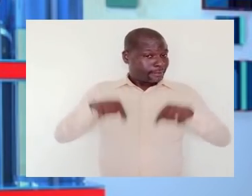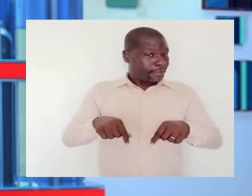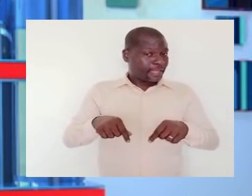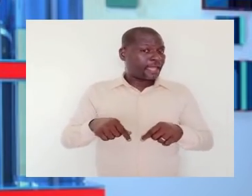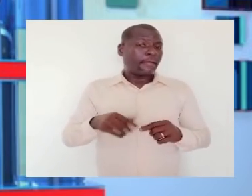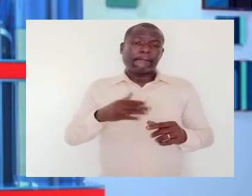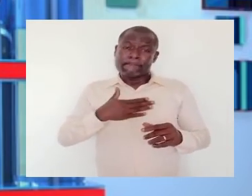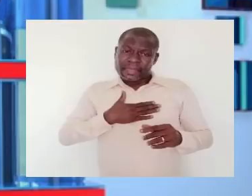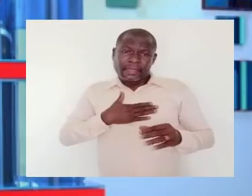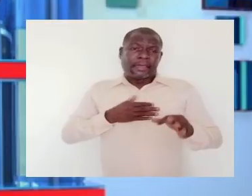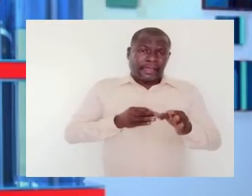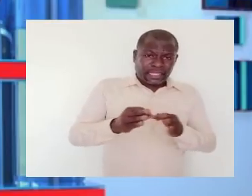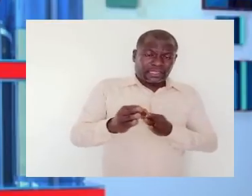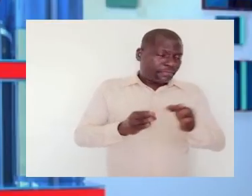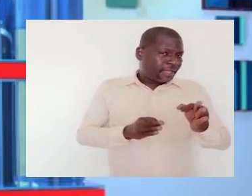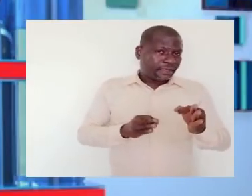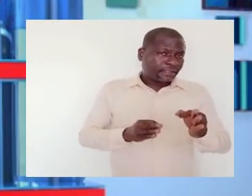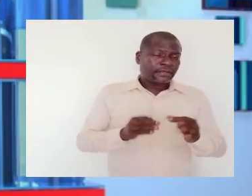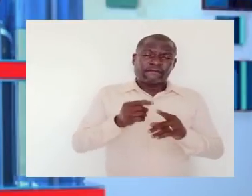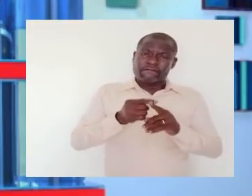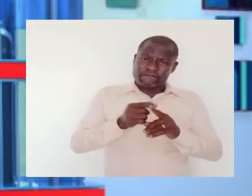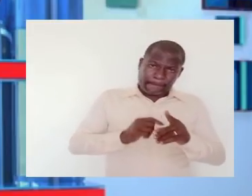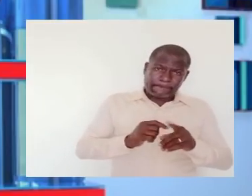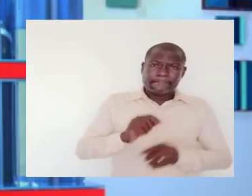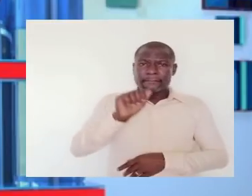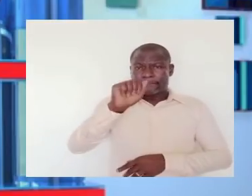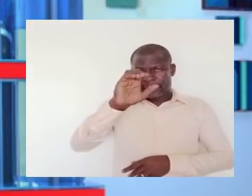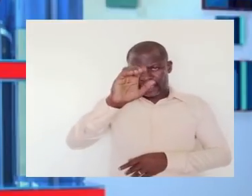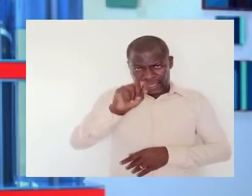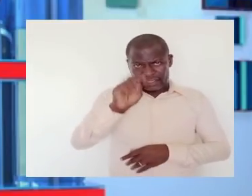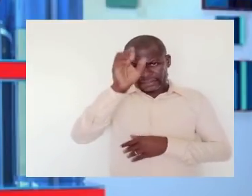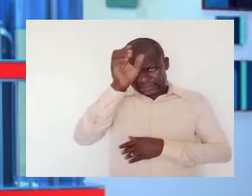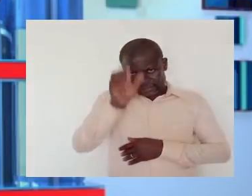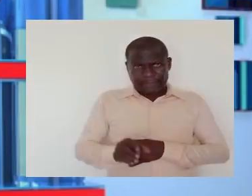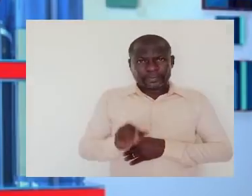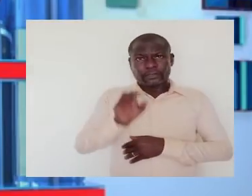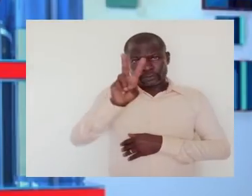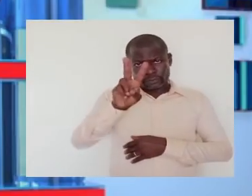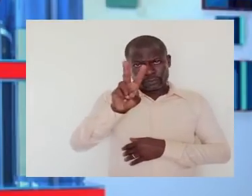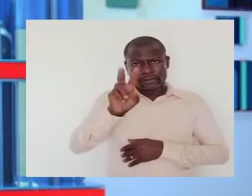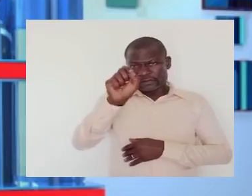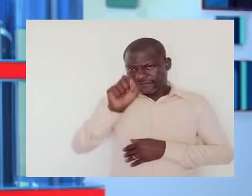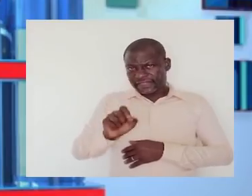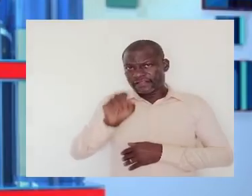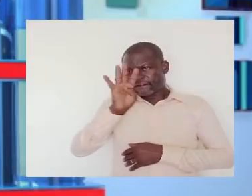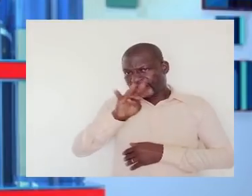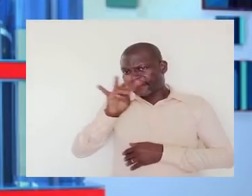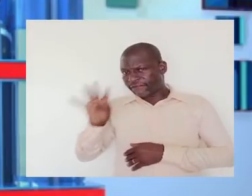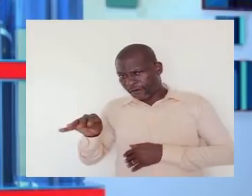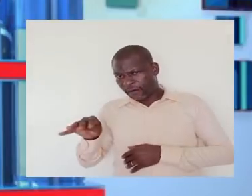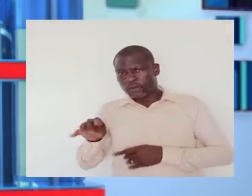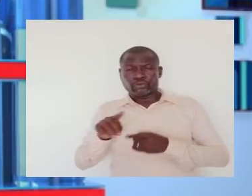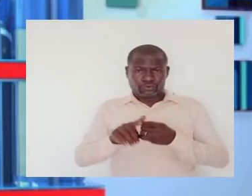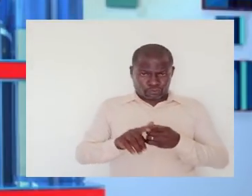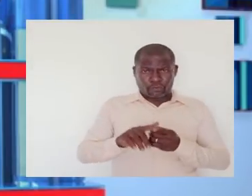me ne o ebekasai wo Acts chapter 2 verse 44 ana ye sha da egina verse 45